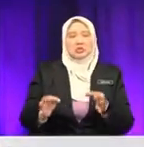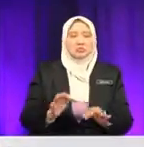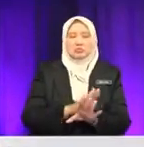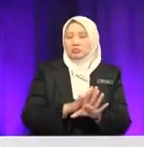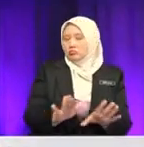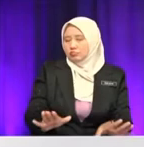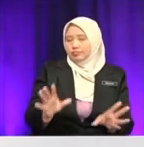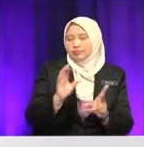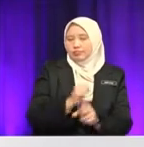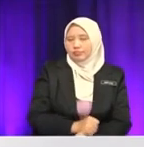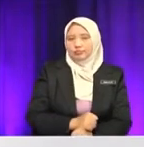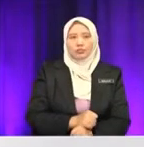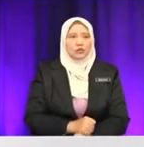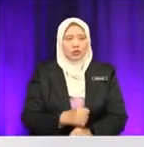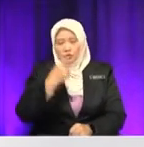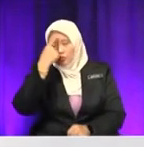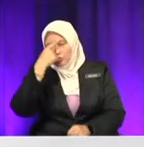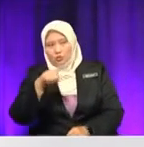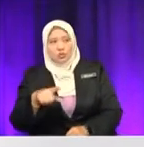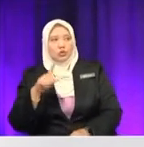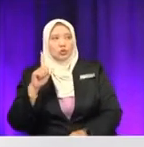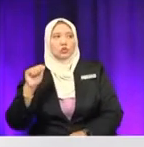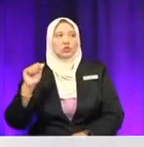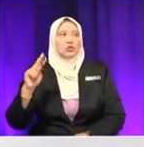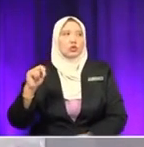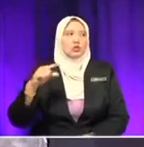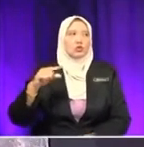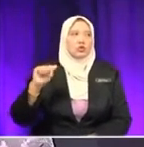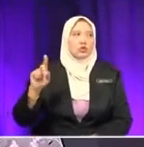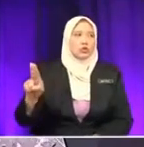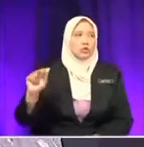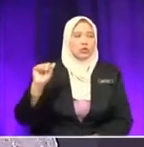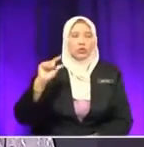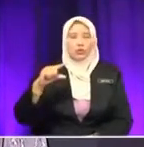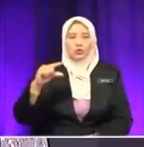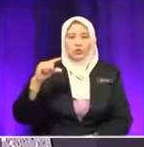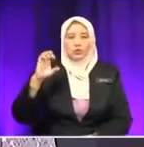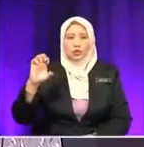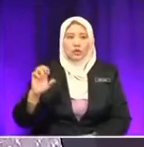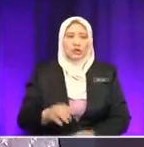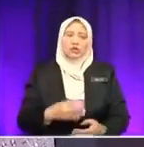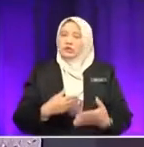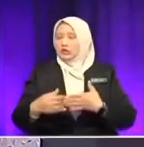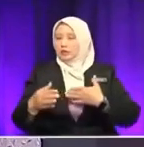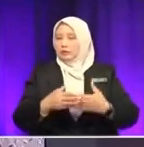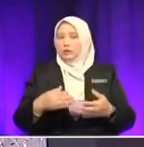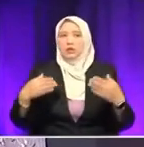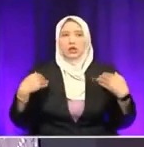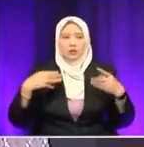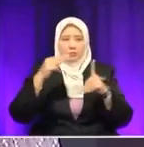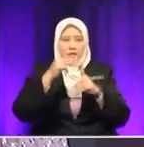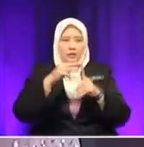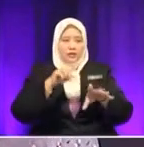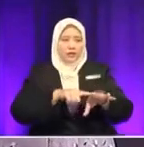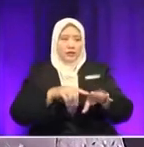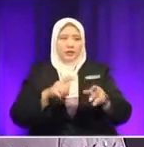to score. Mm-hmm. All right? Okay, so now, this is the whole picture of how your mind works. Look at that. Do